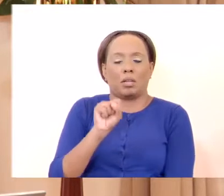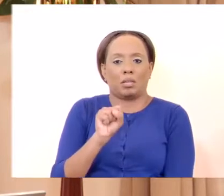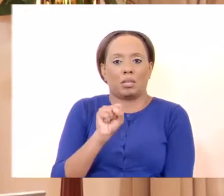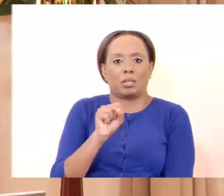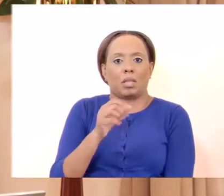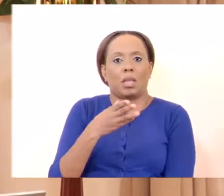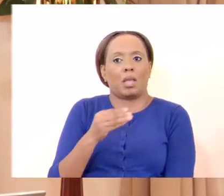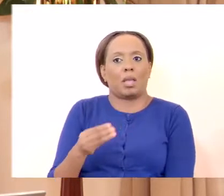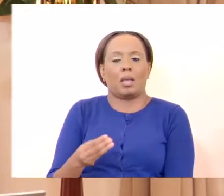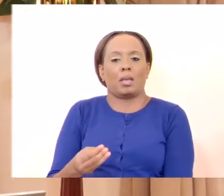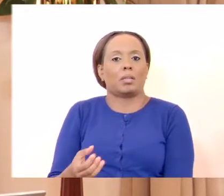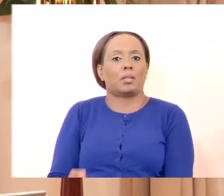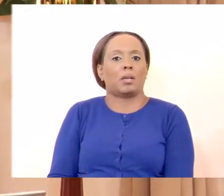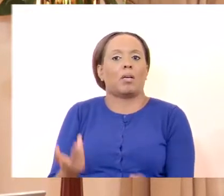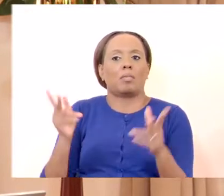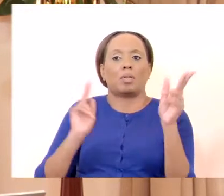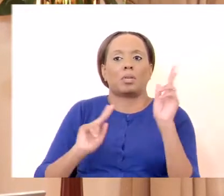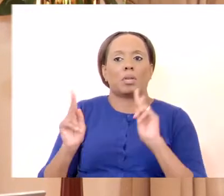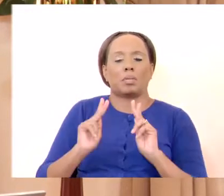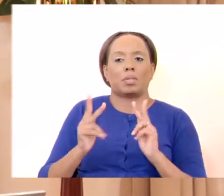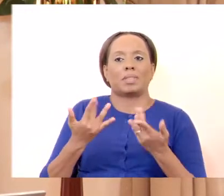recovery.